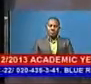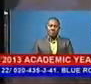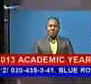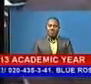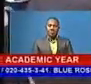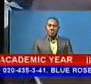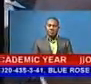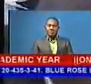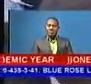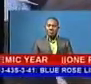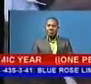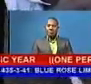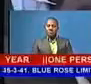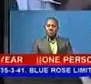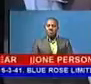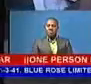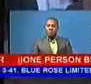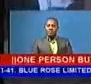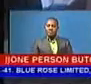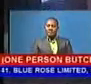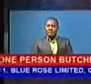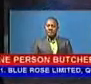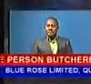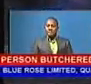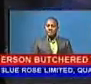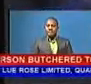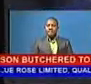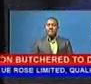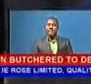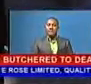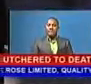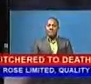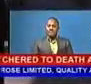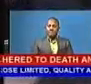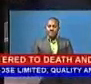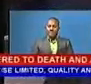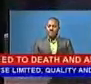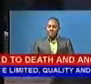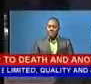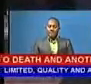I'm